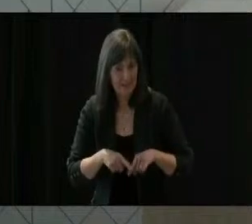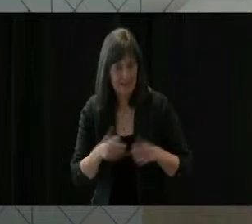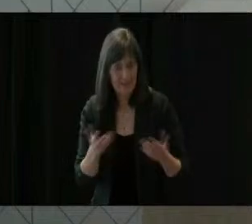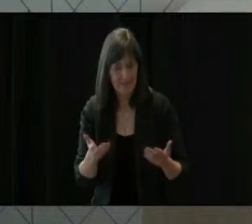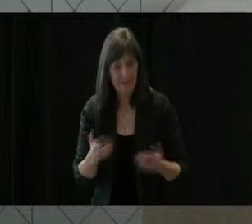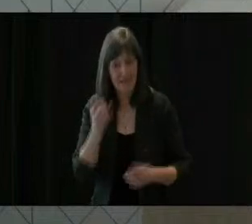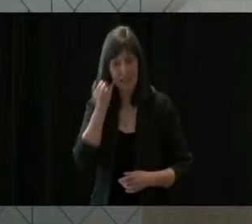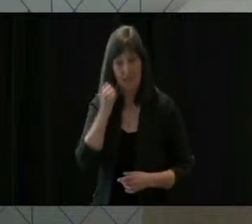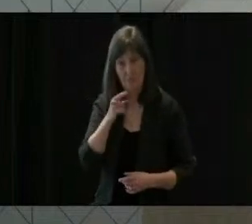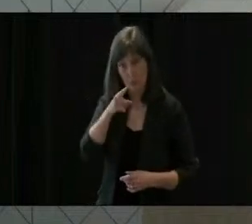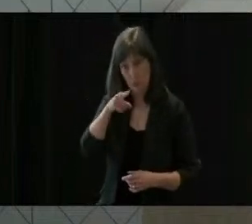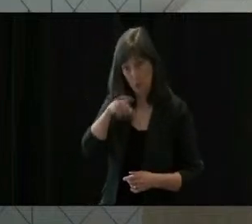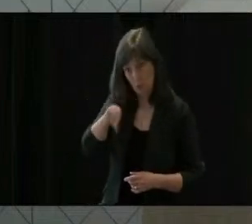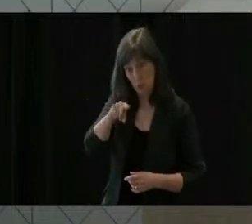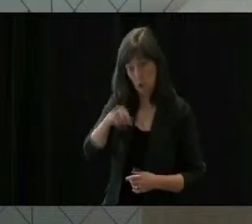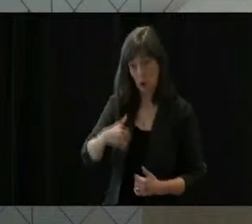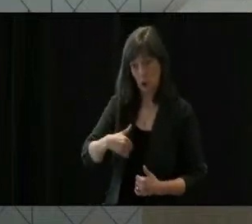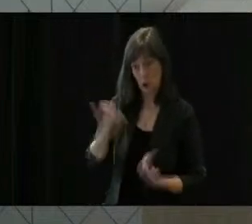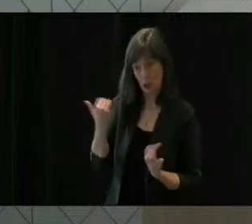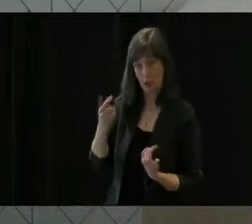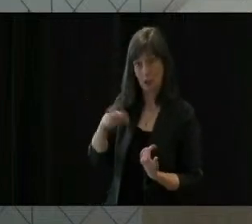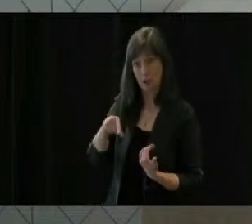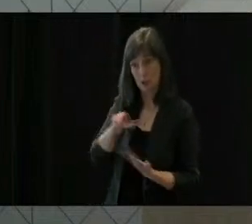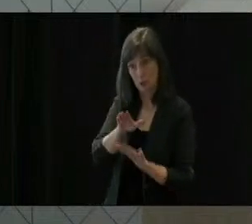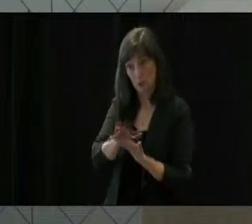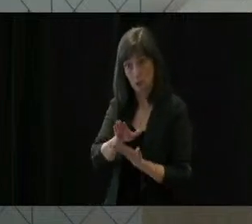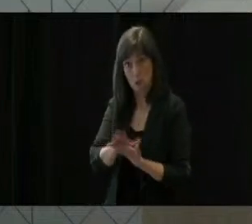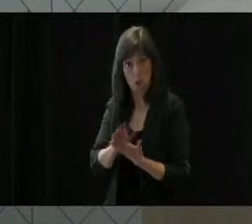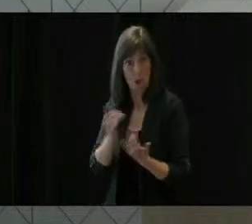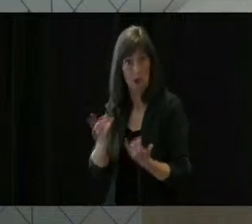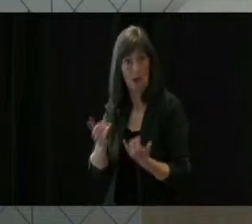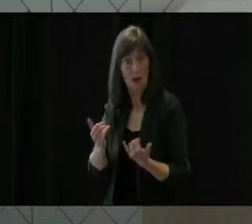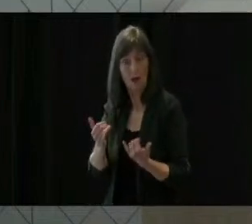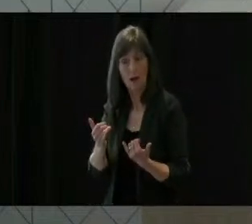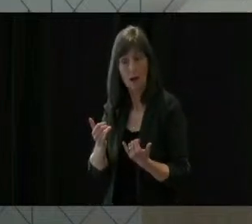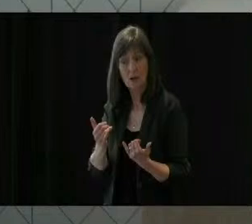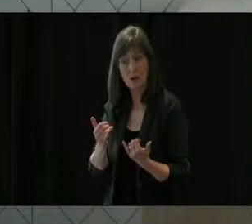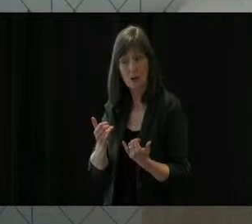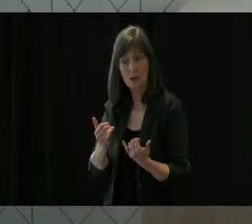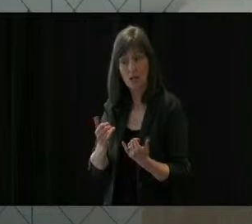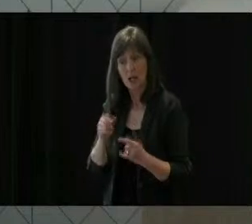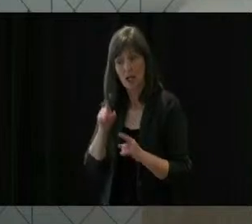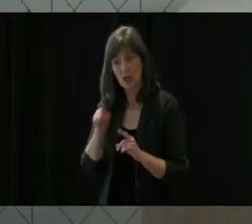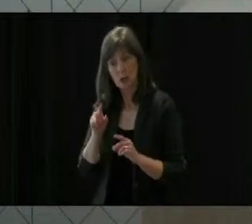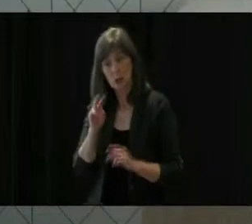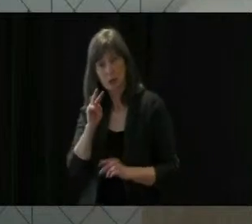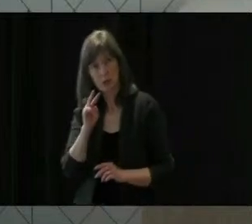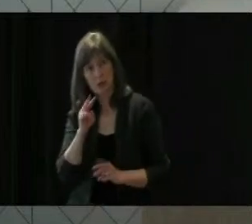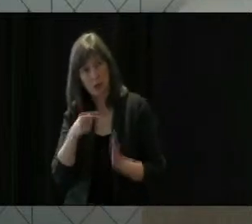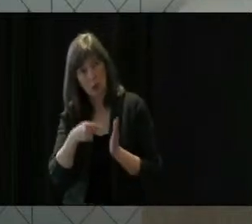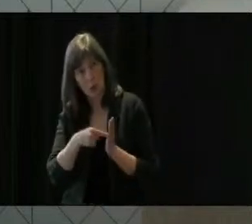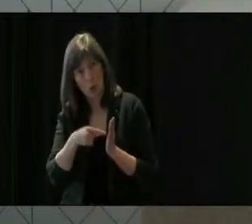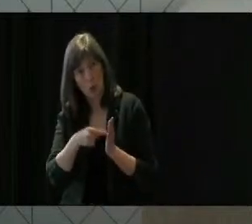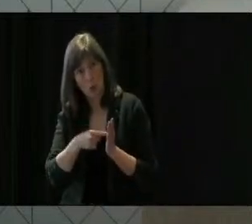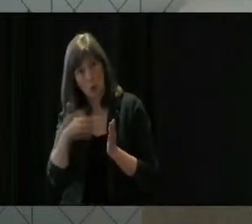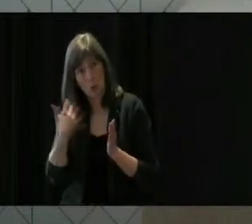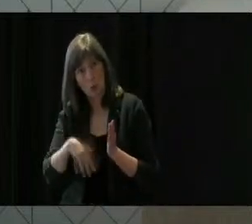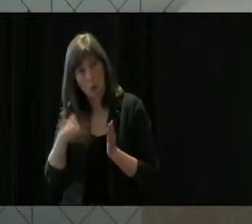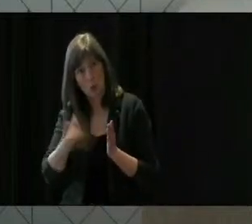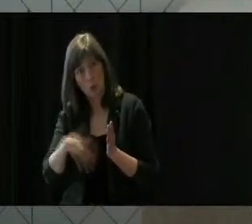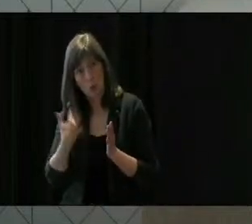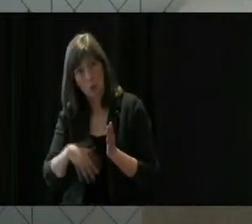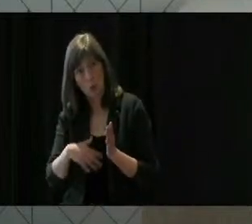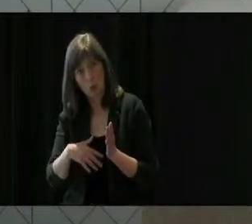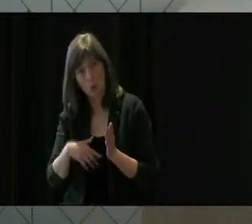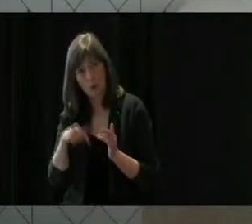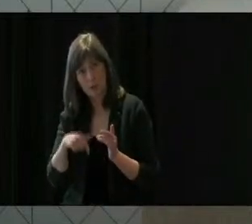think if you are a young person in school today, staring at that debt load, staring